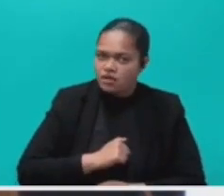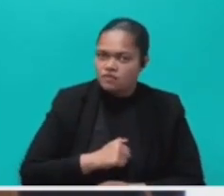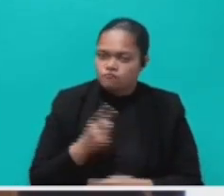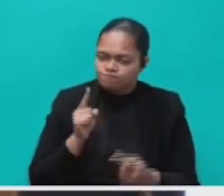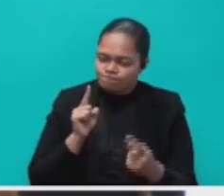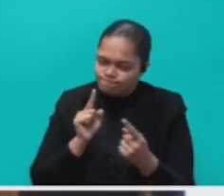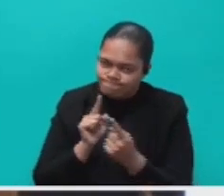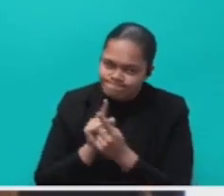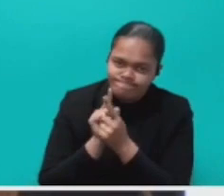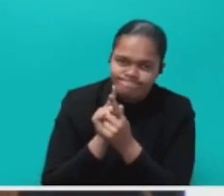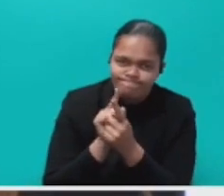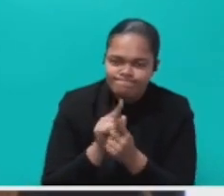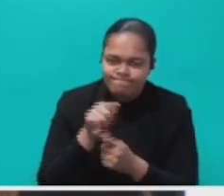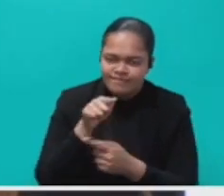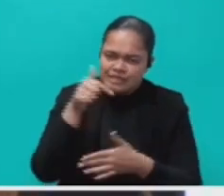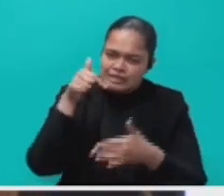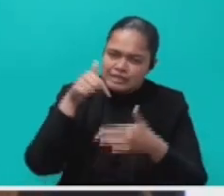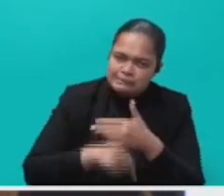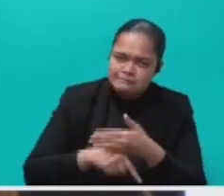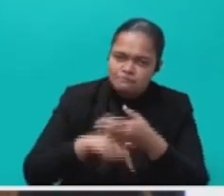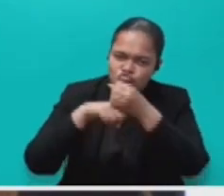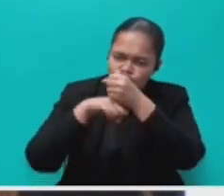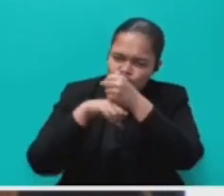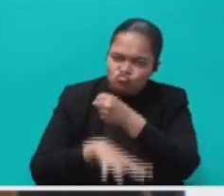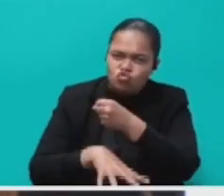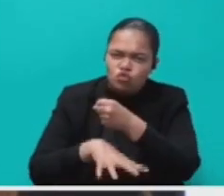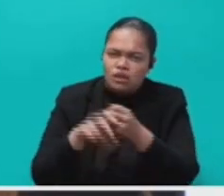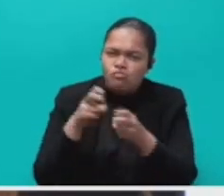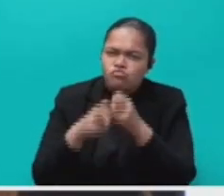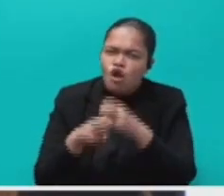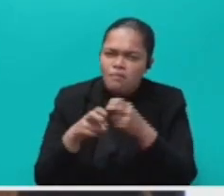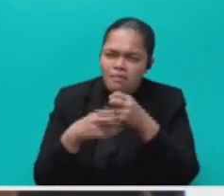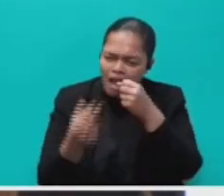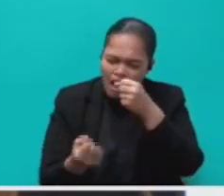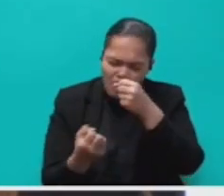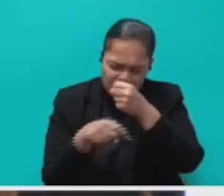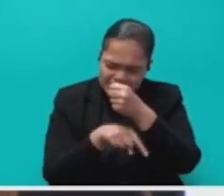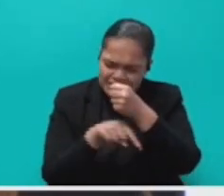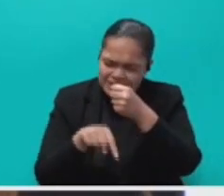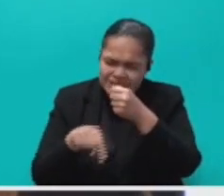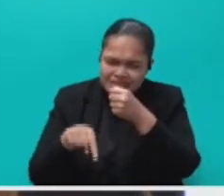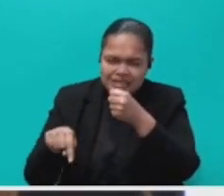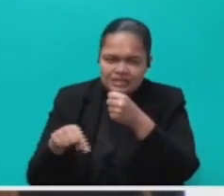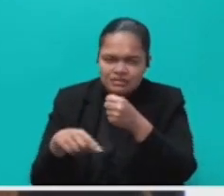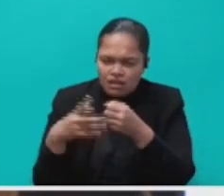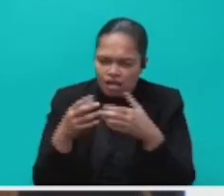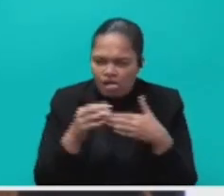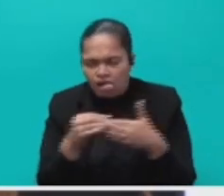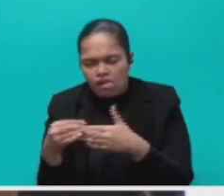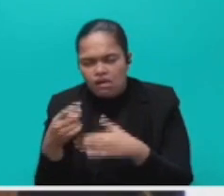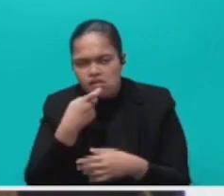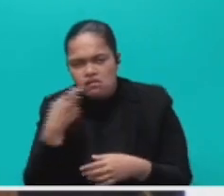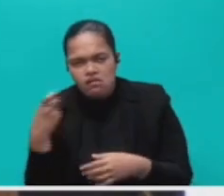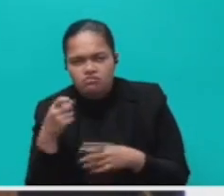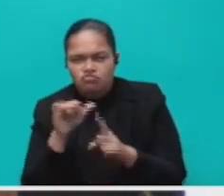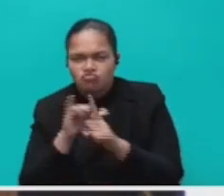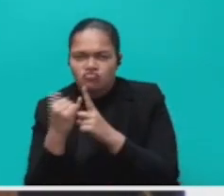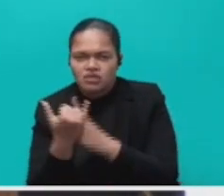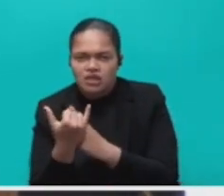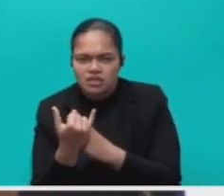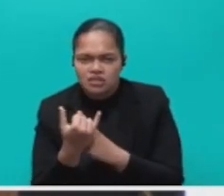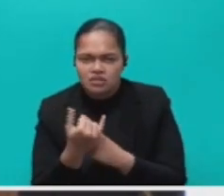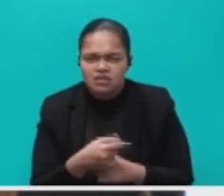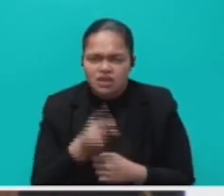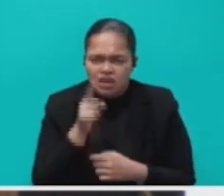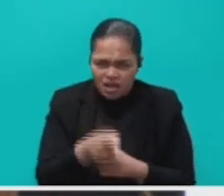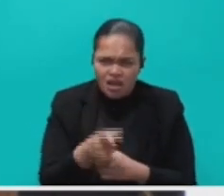face those deep-rooted problems that plagues our society. We have to be brave enough. It might cost